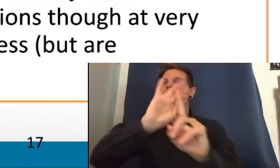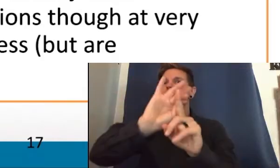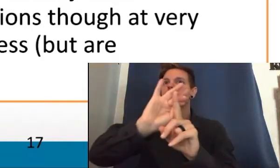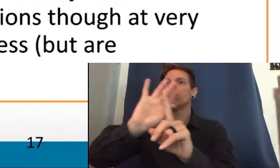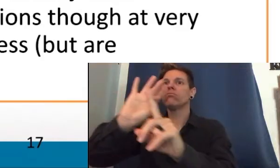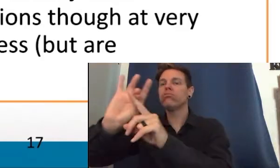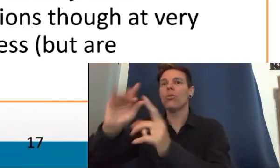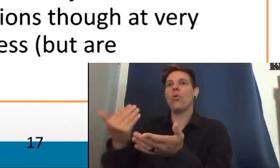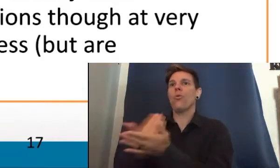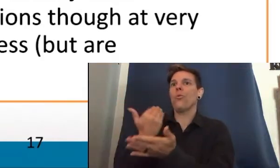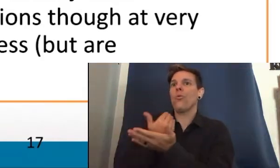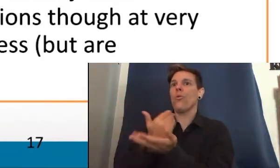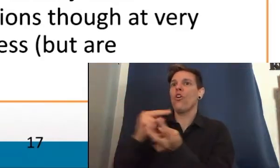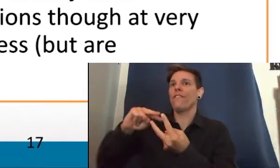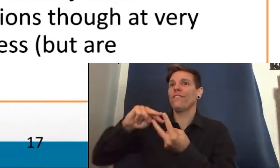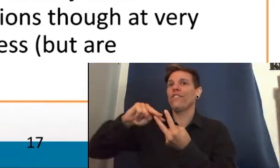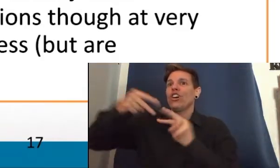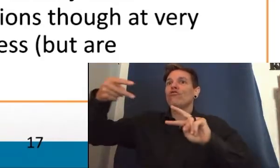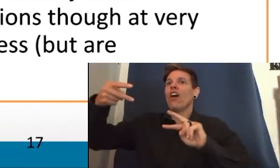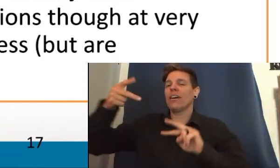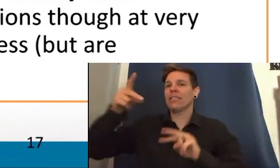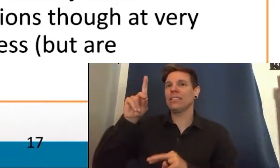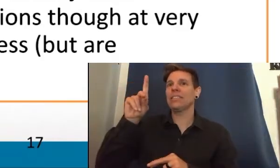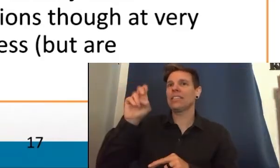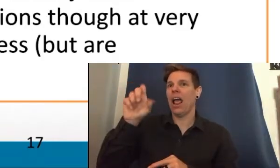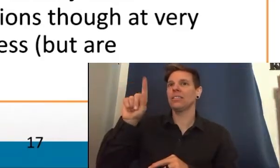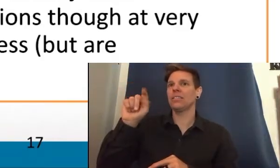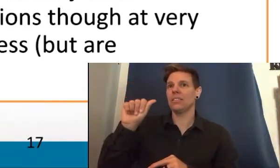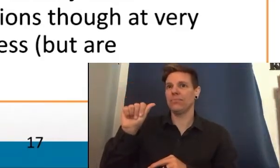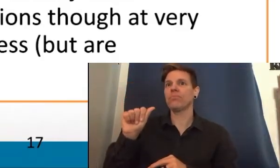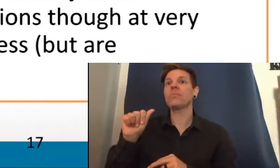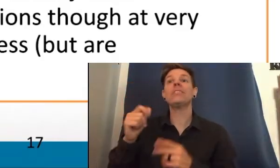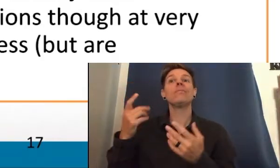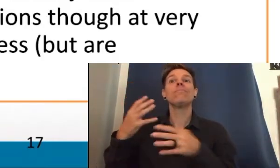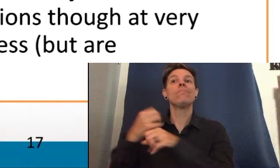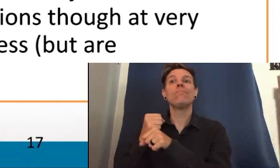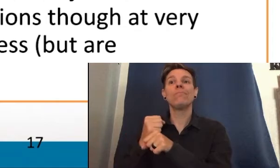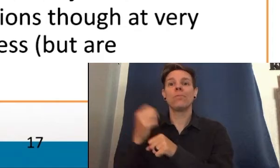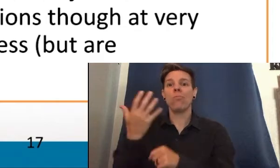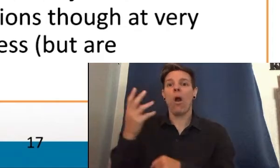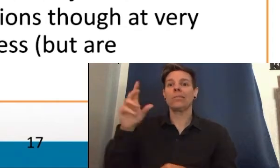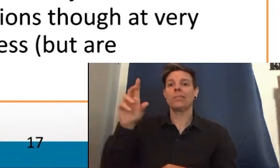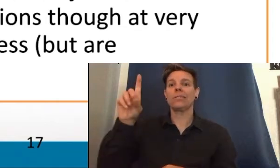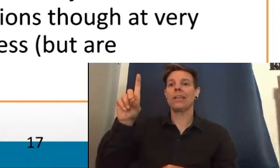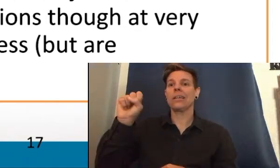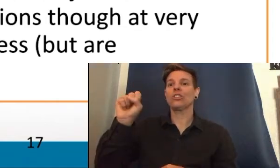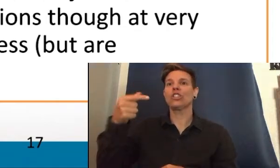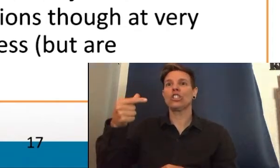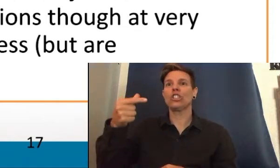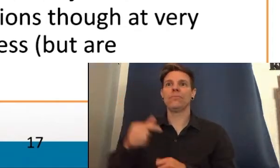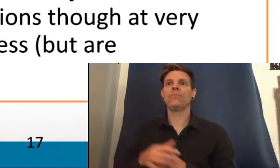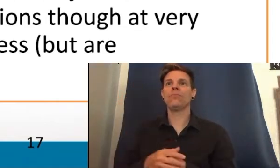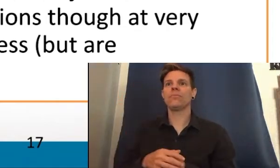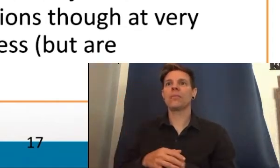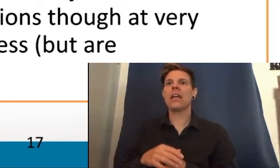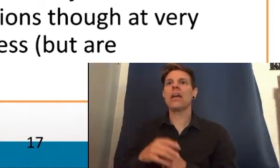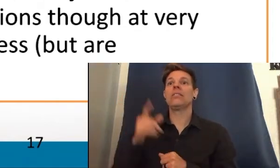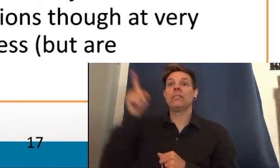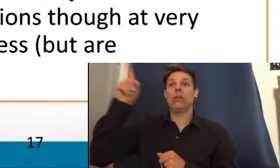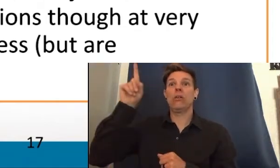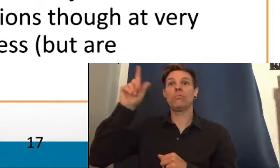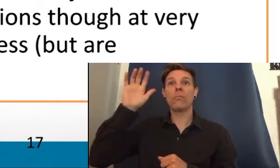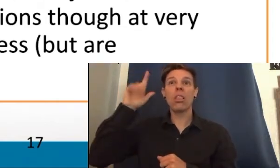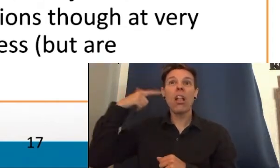good name. It was just called D614G. But then very quickly, the next variant, the UK variant, sort of took over and moved